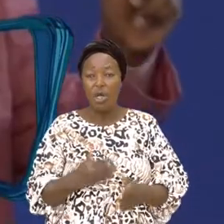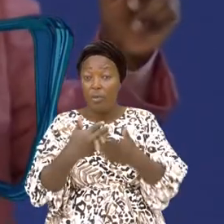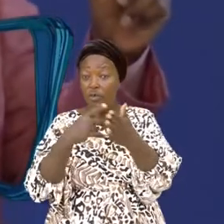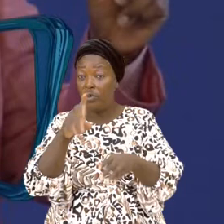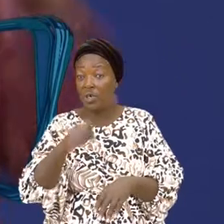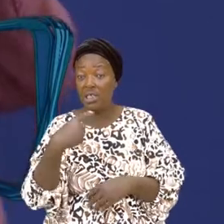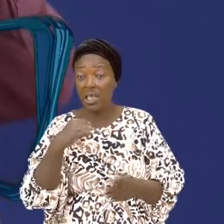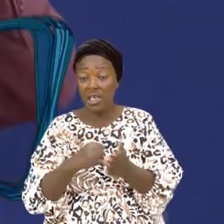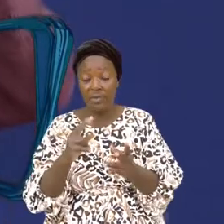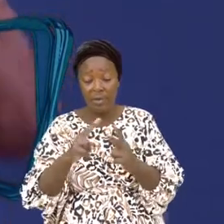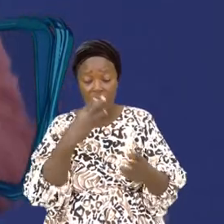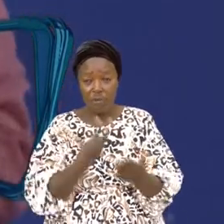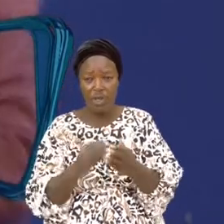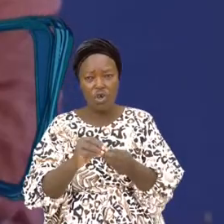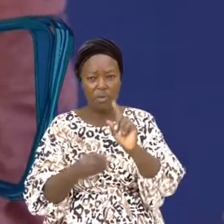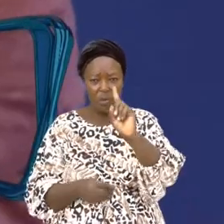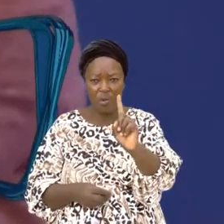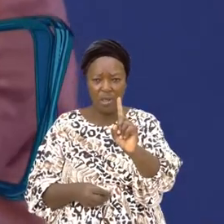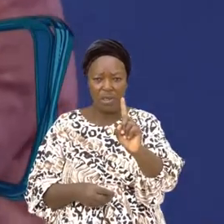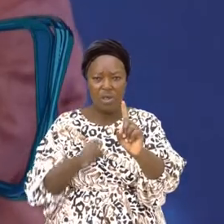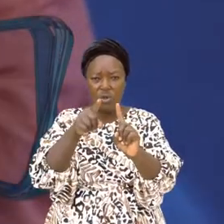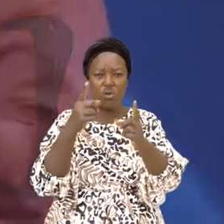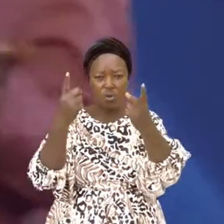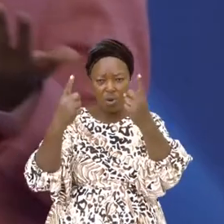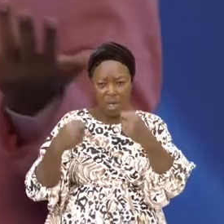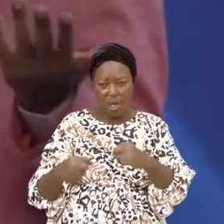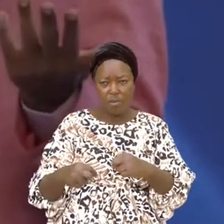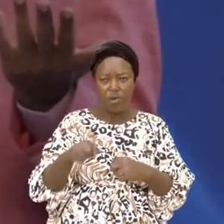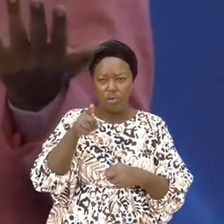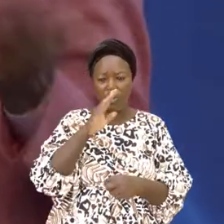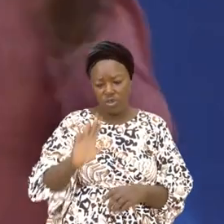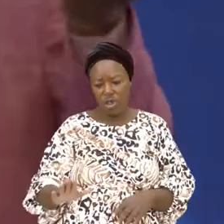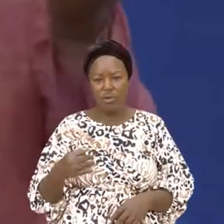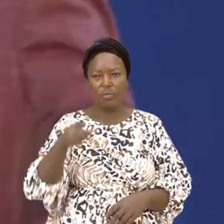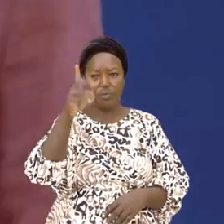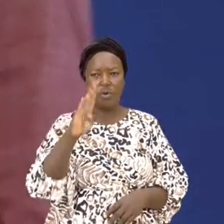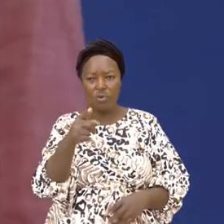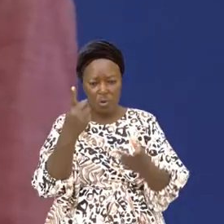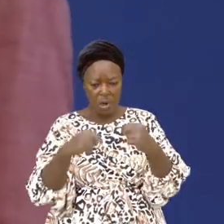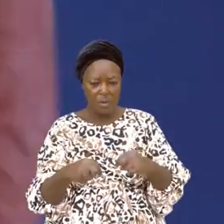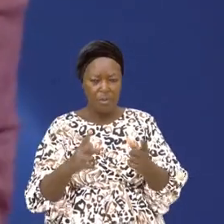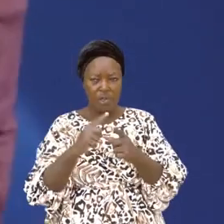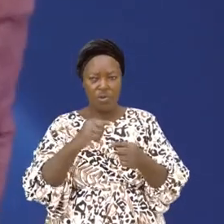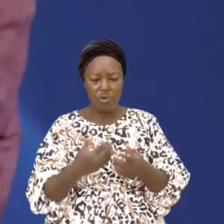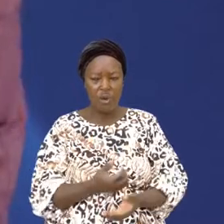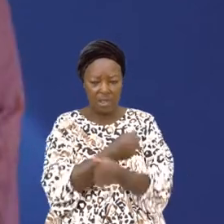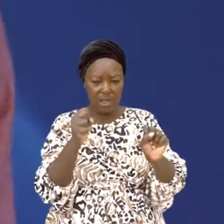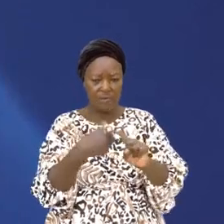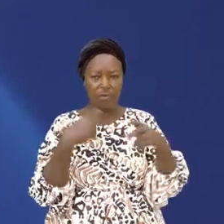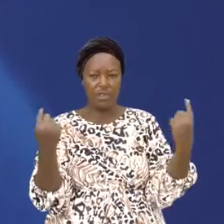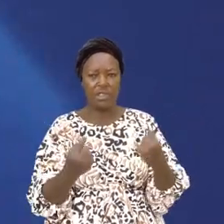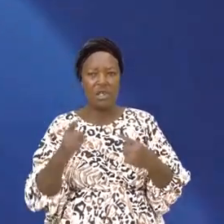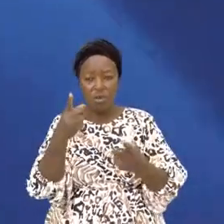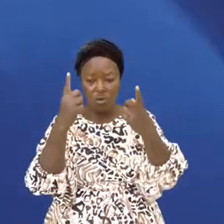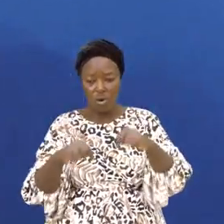that effectively, number one, you come, you're a child of God. You come, you're born again. You come,